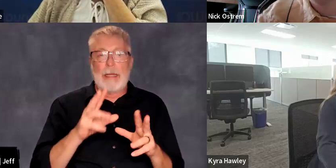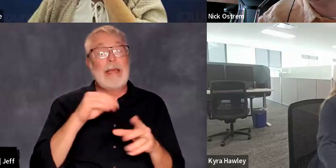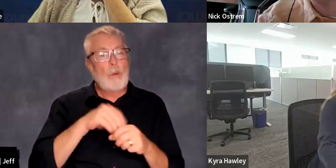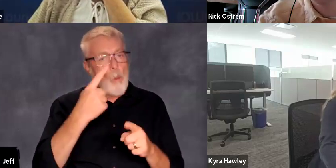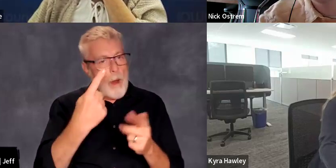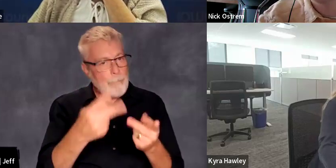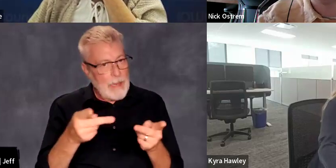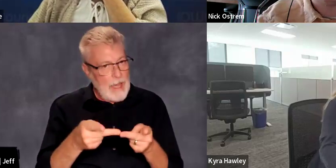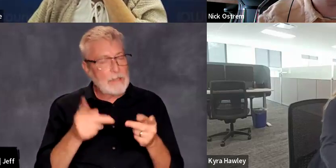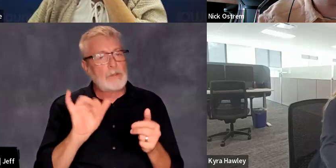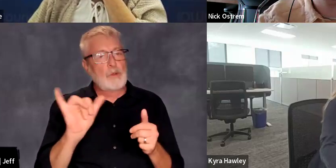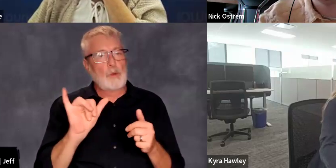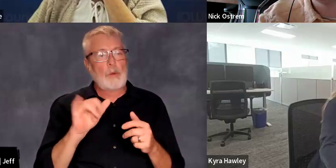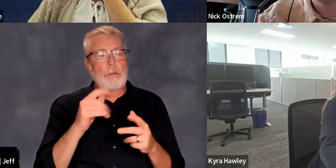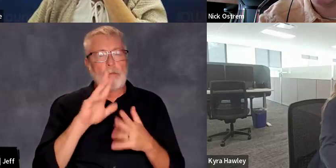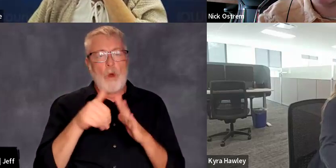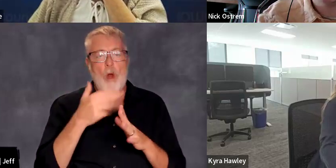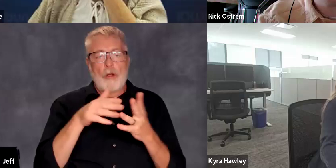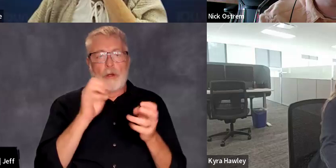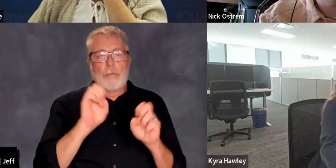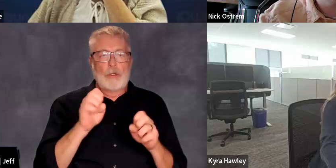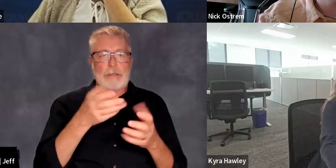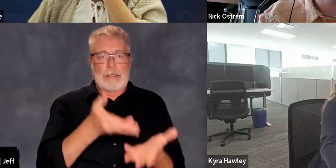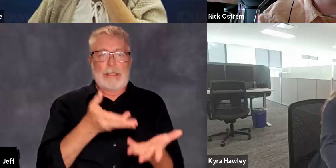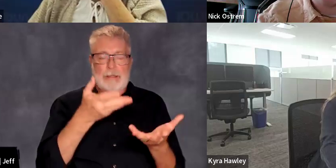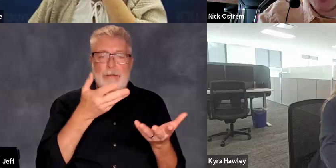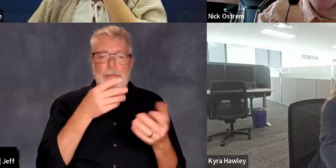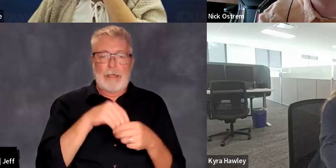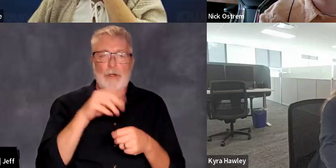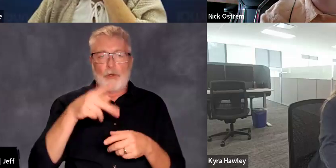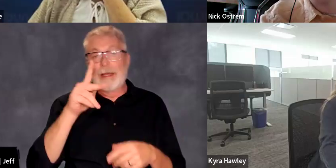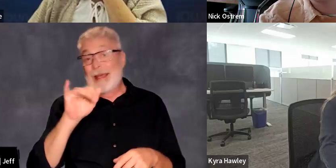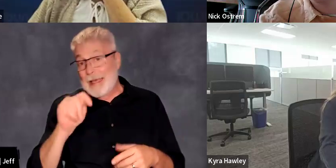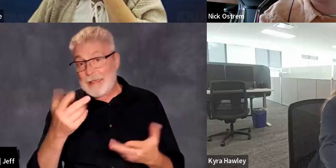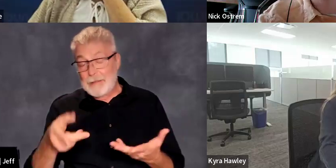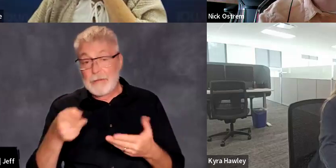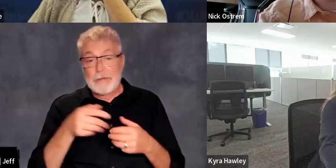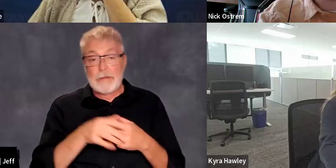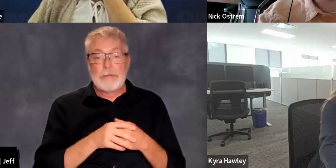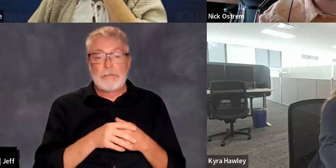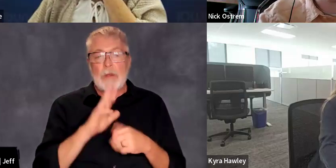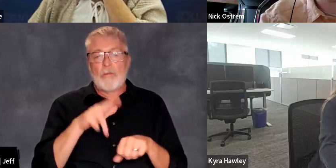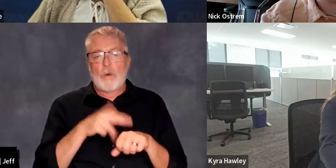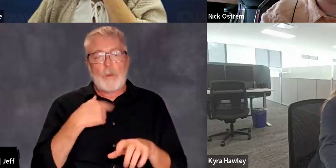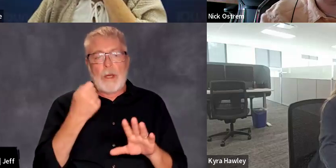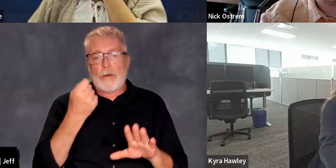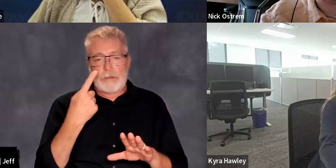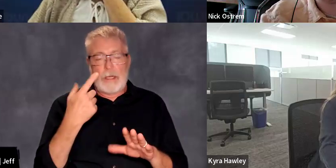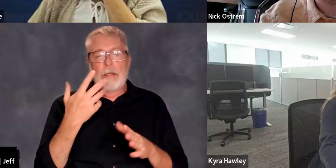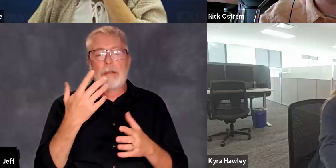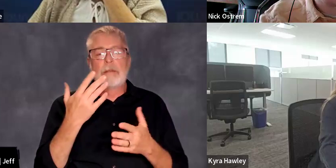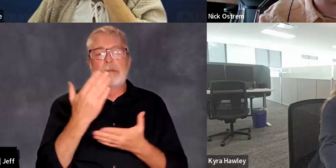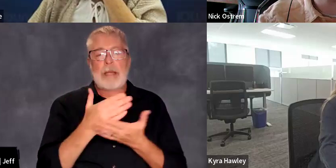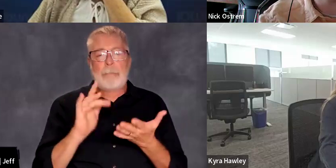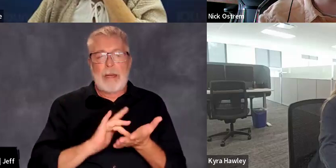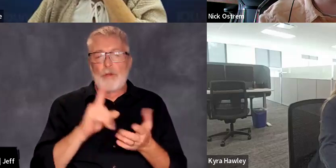place. So you can have your emergency supply in your emergency supply kit. Of course, we do understand that there are